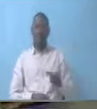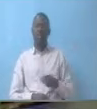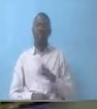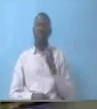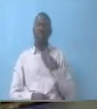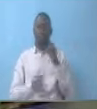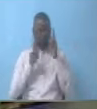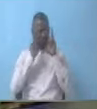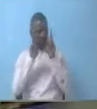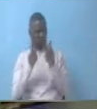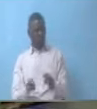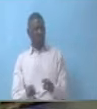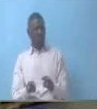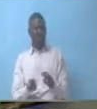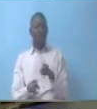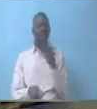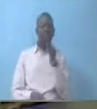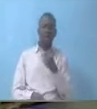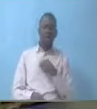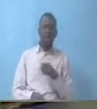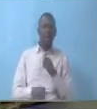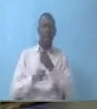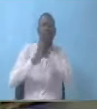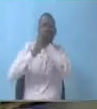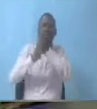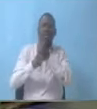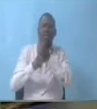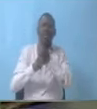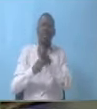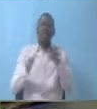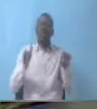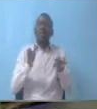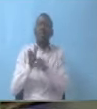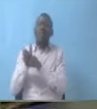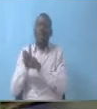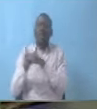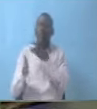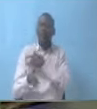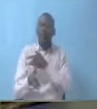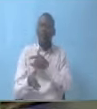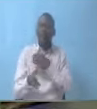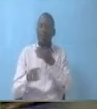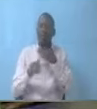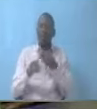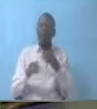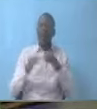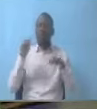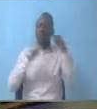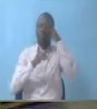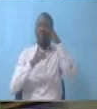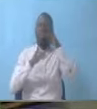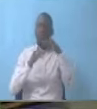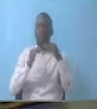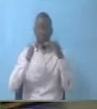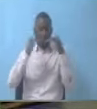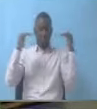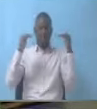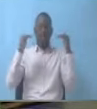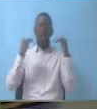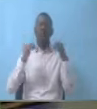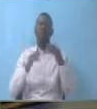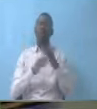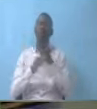they maintained a standard of living above that which was commensurate with the past official